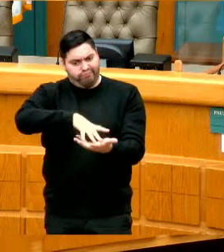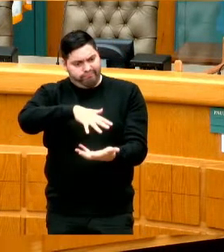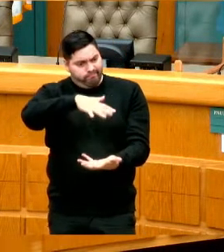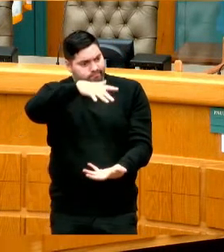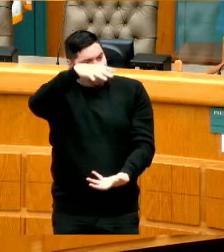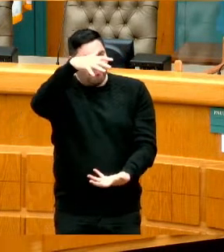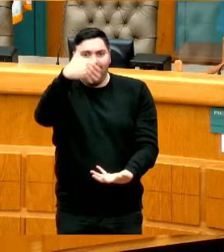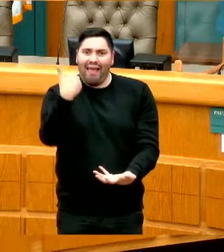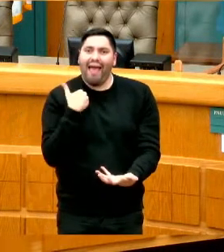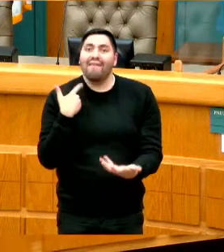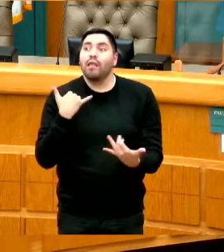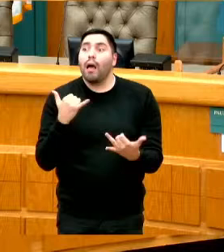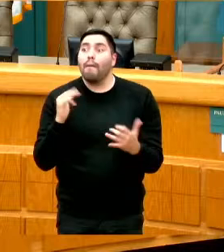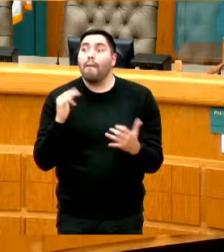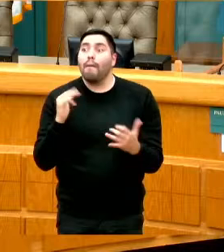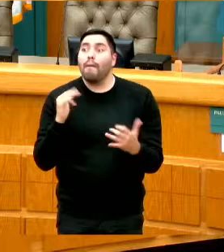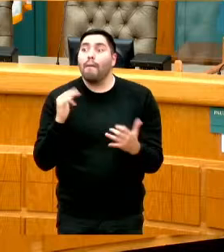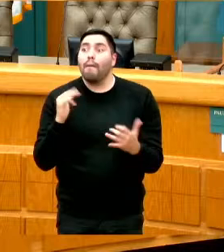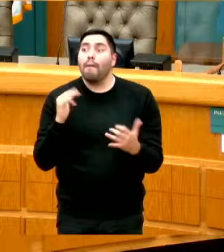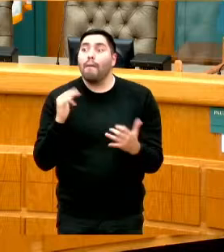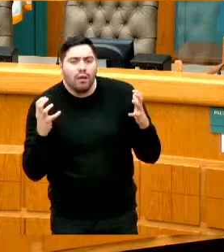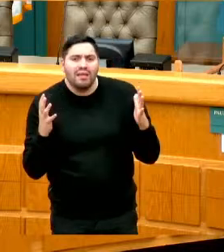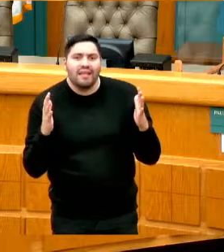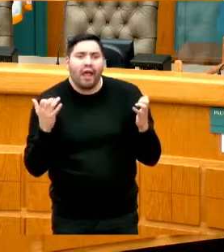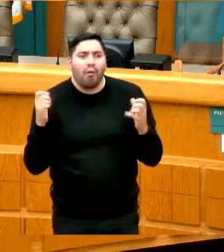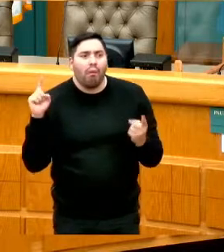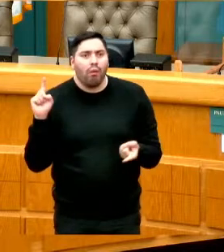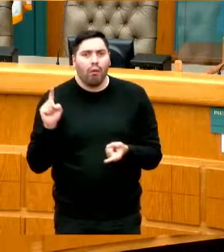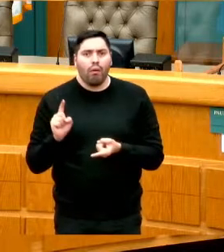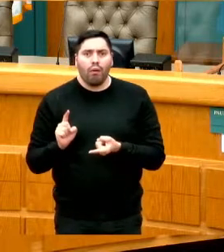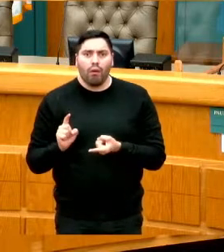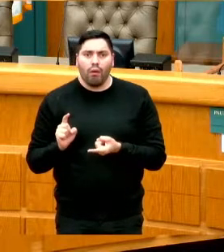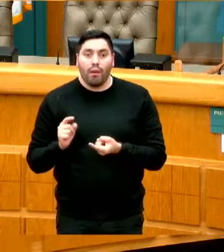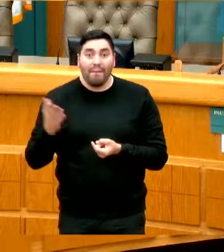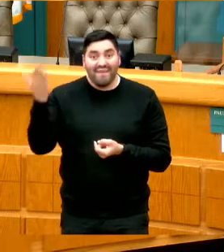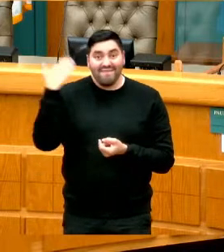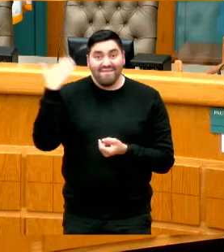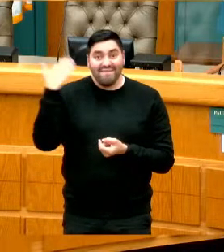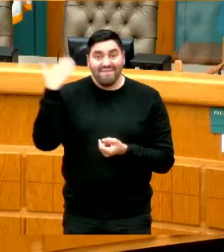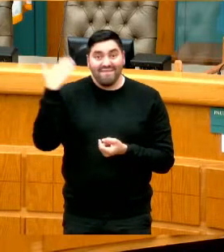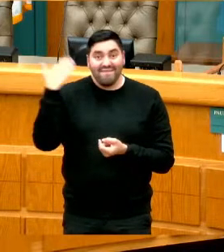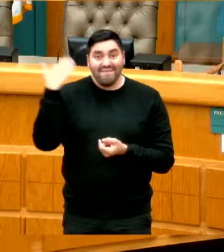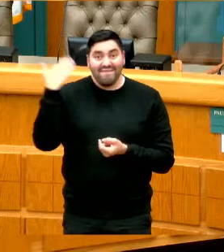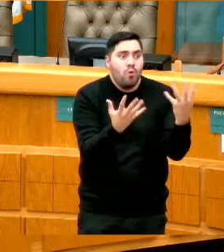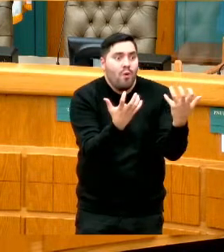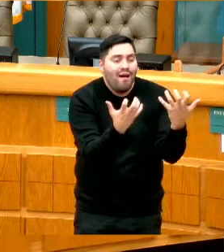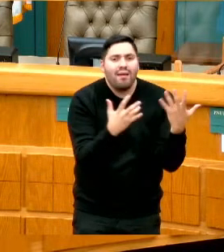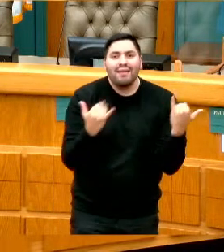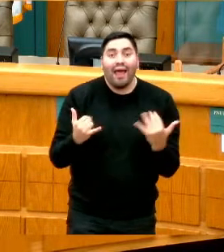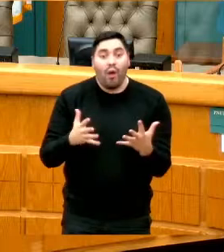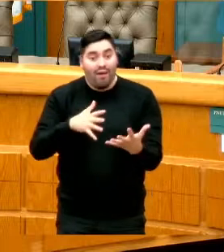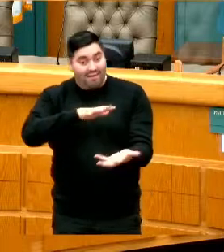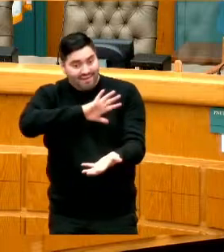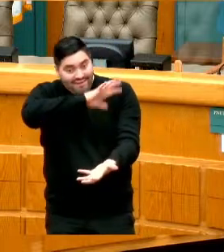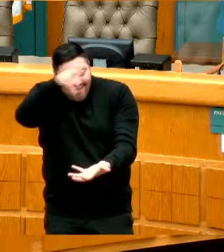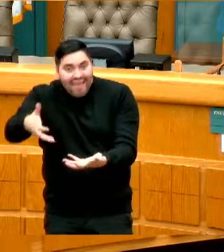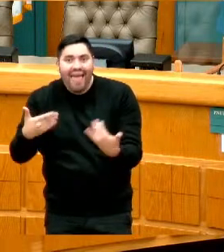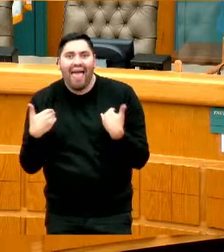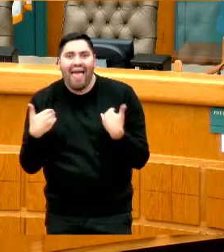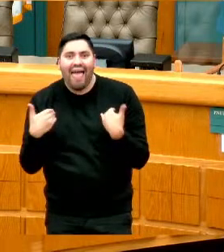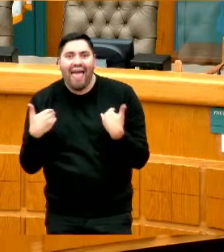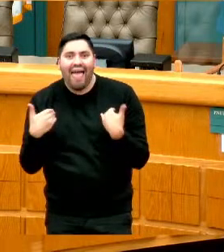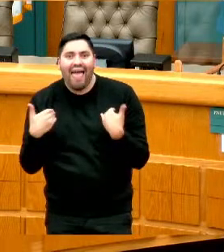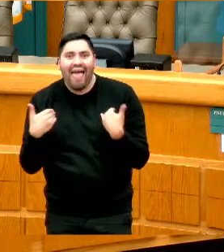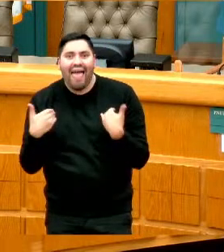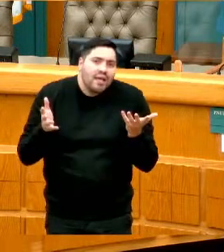down. So please, this is a great weekend as you reflect with your loved ones and family. Make a